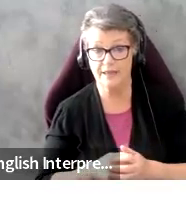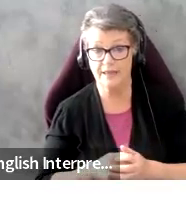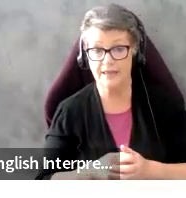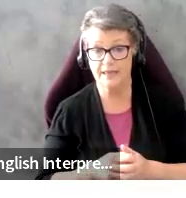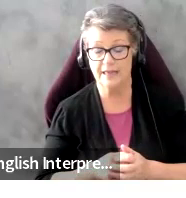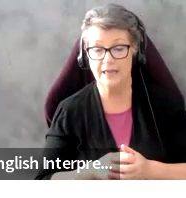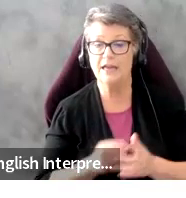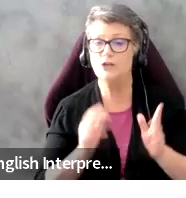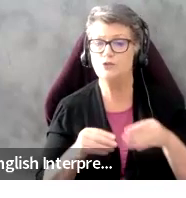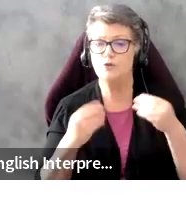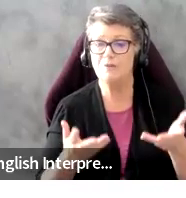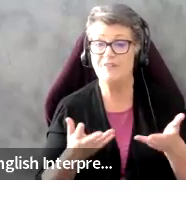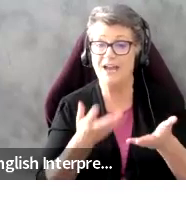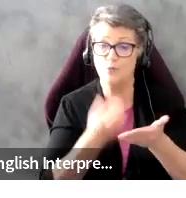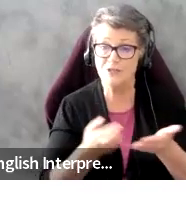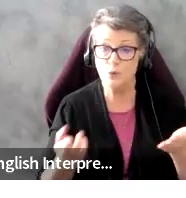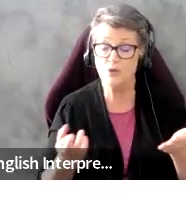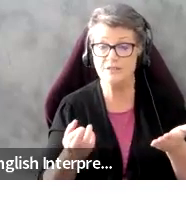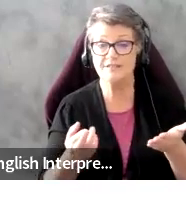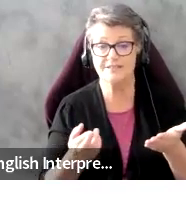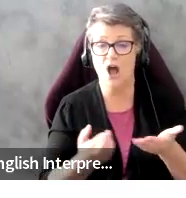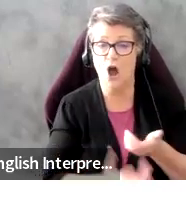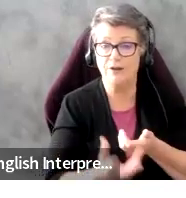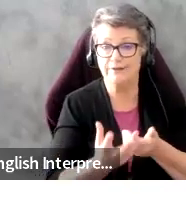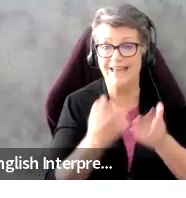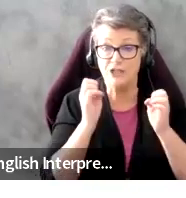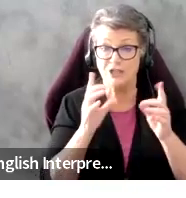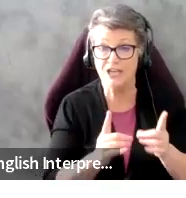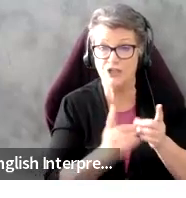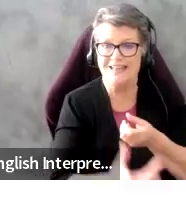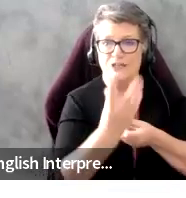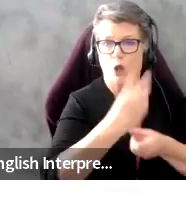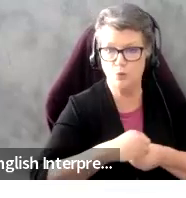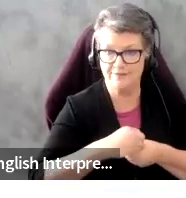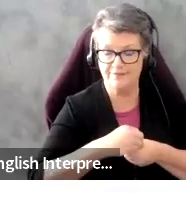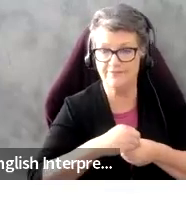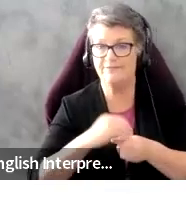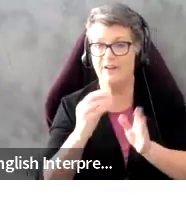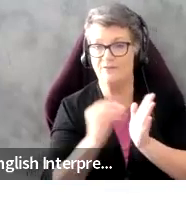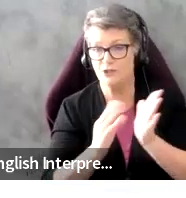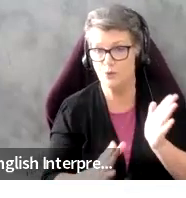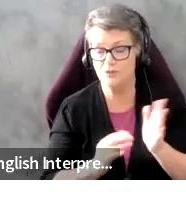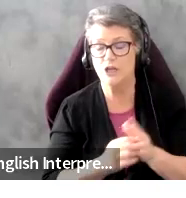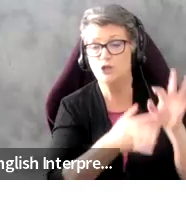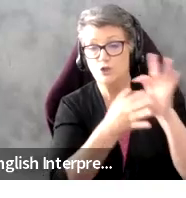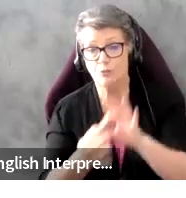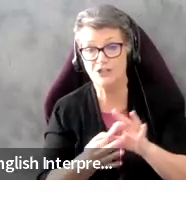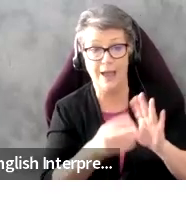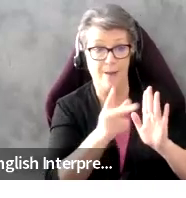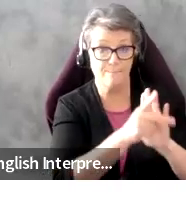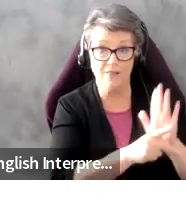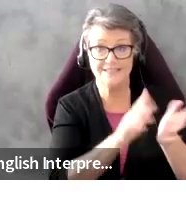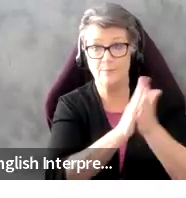is to provide resources on inclusive education across the state of California with a commitment to bridging policy to practice.